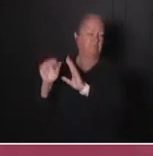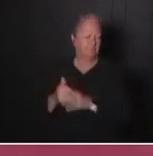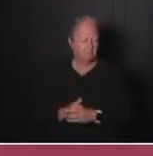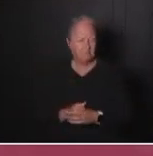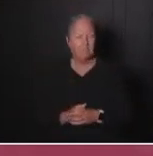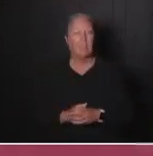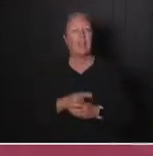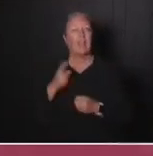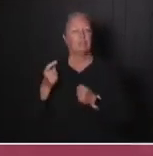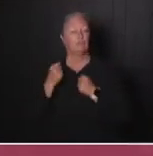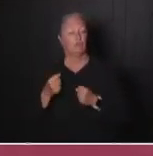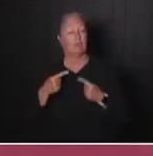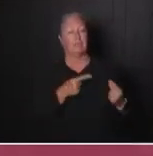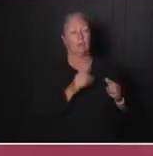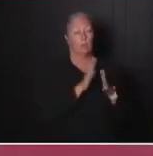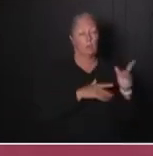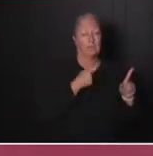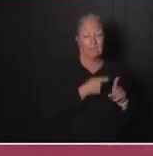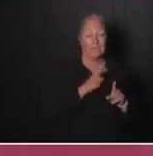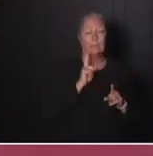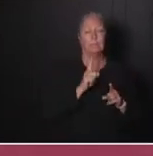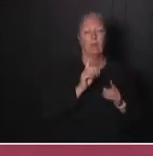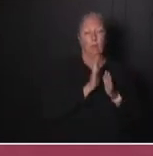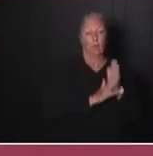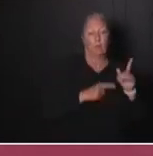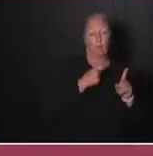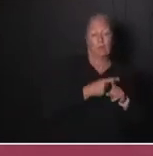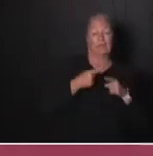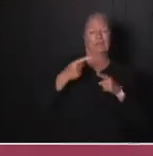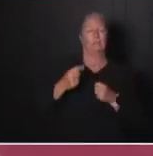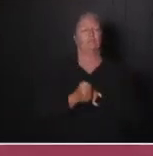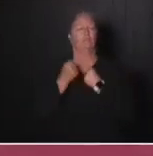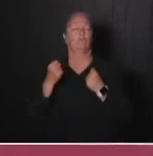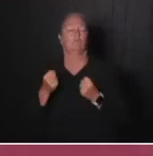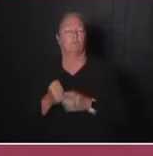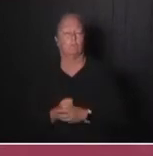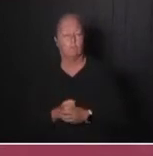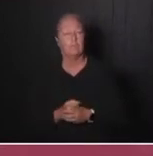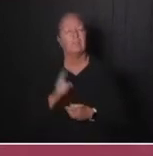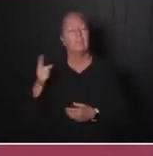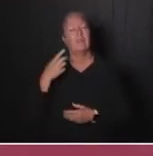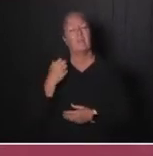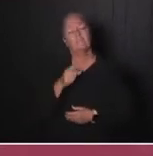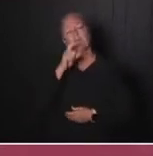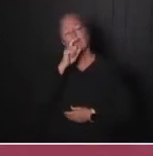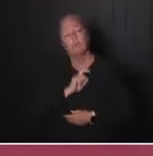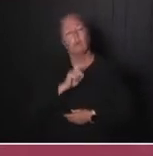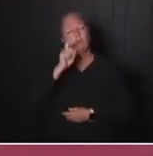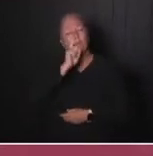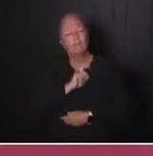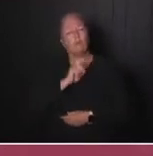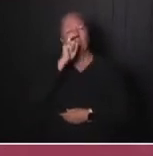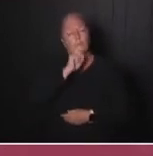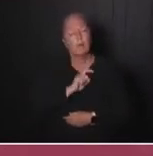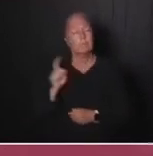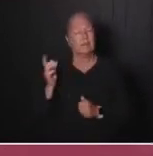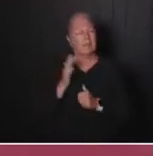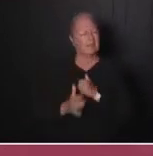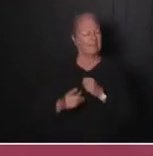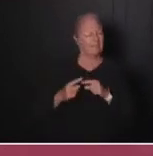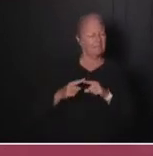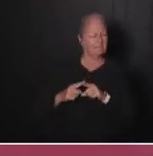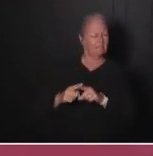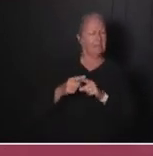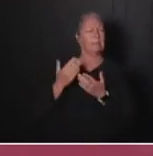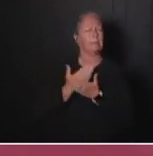the weak, but weak against the strong. Then there are the promises they never kept. They